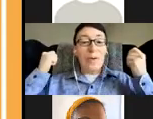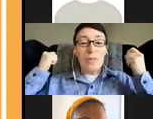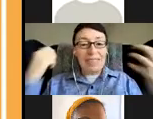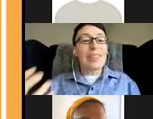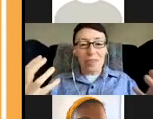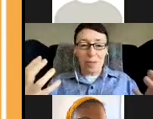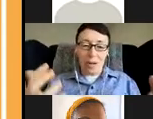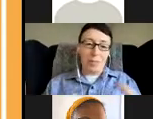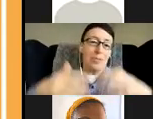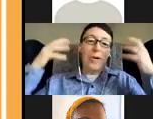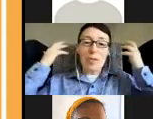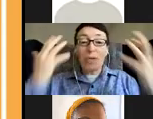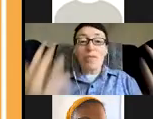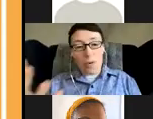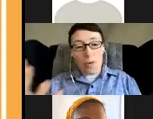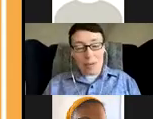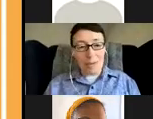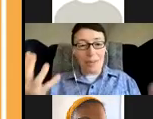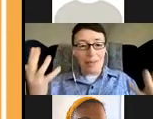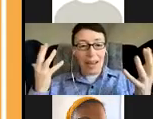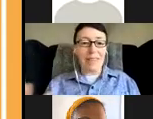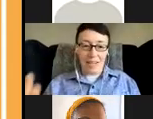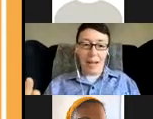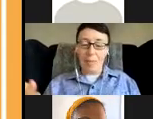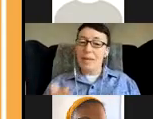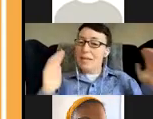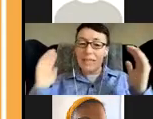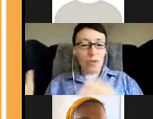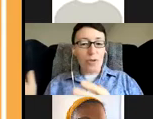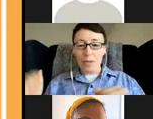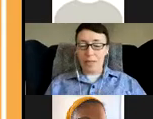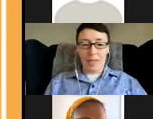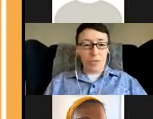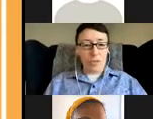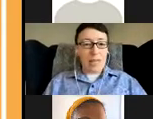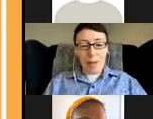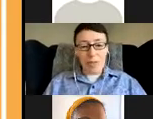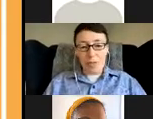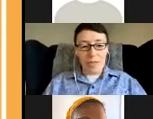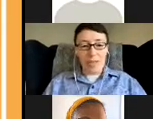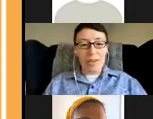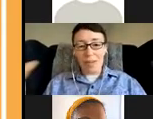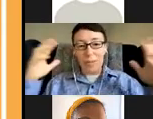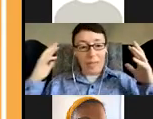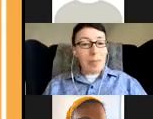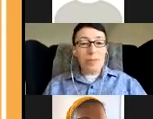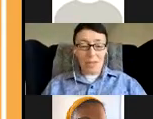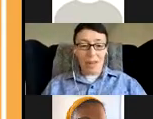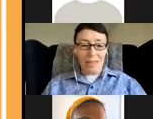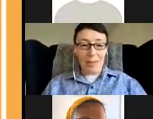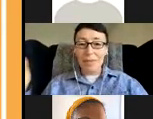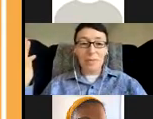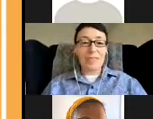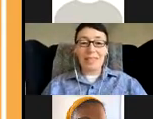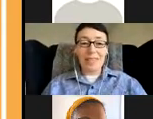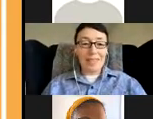was literally possible, what was before people at the time, decriminalization was absolutely on